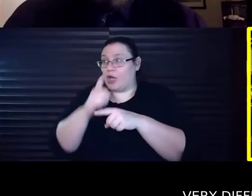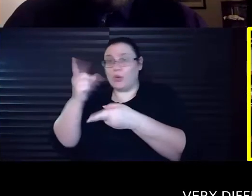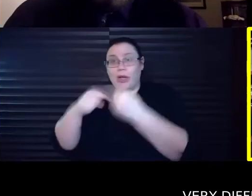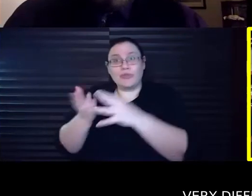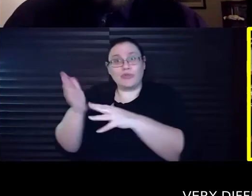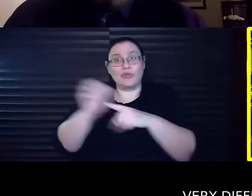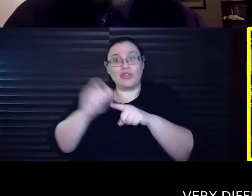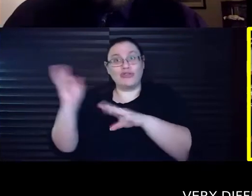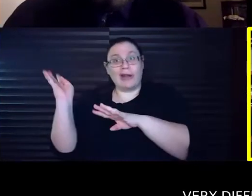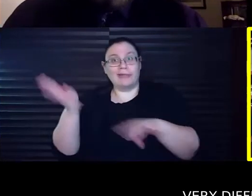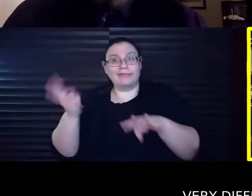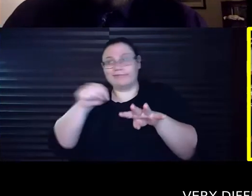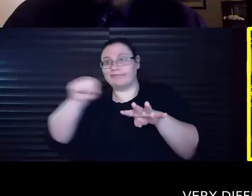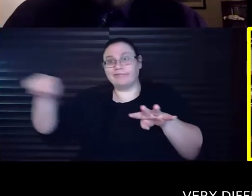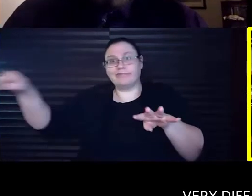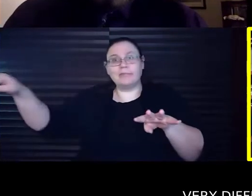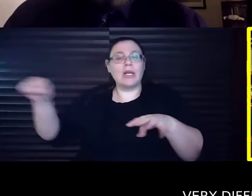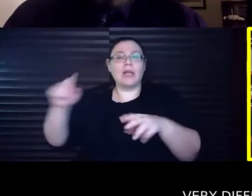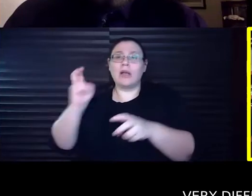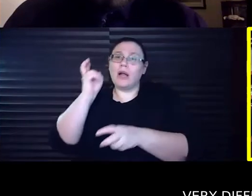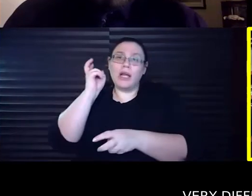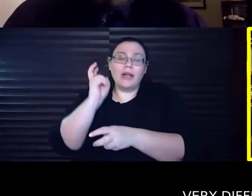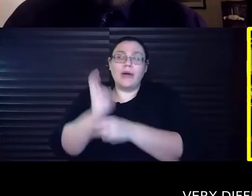it's very difficult to